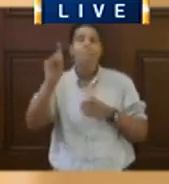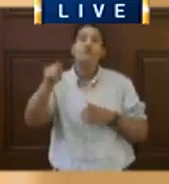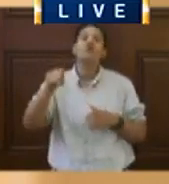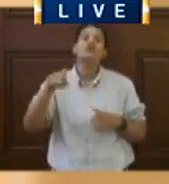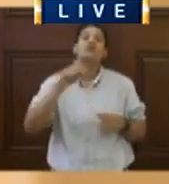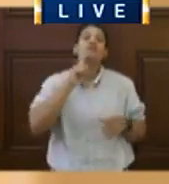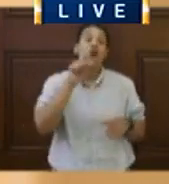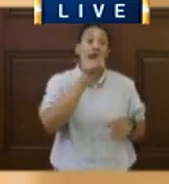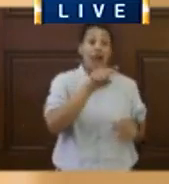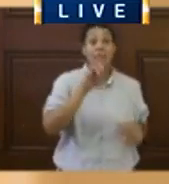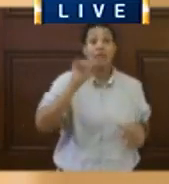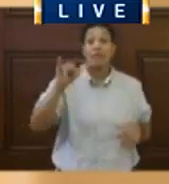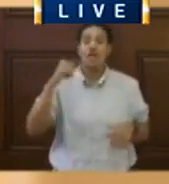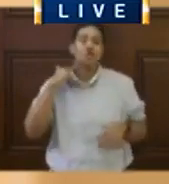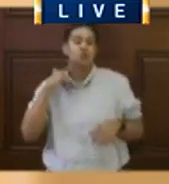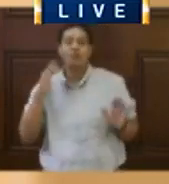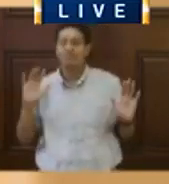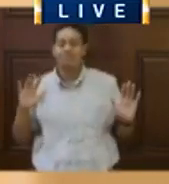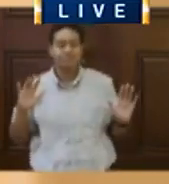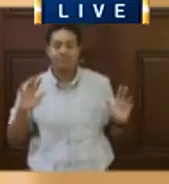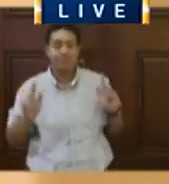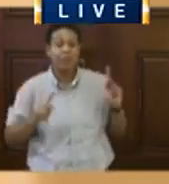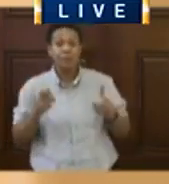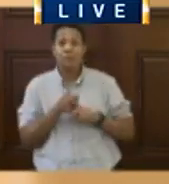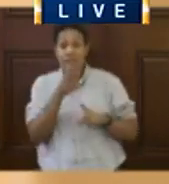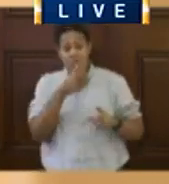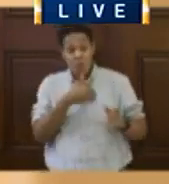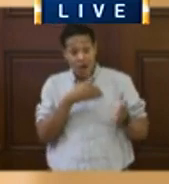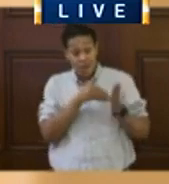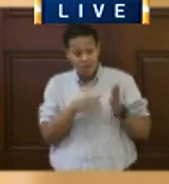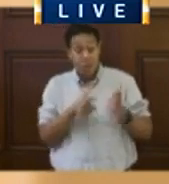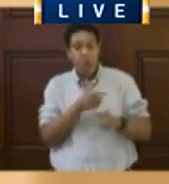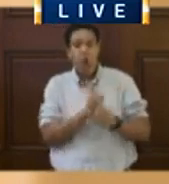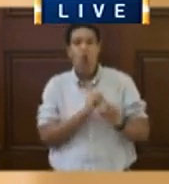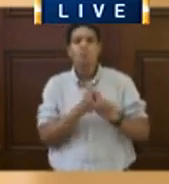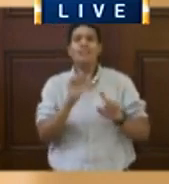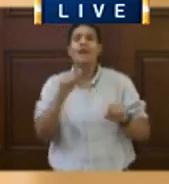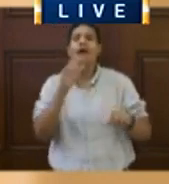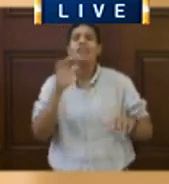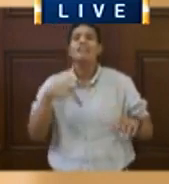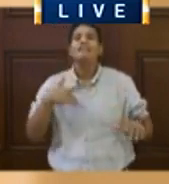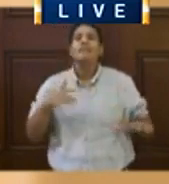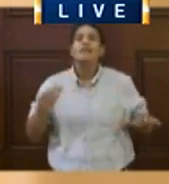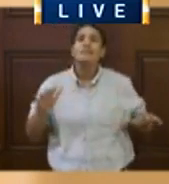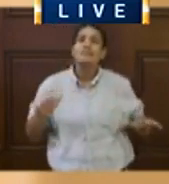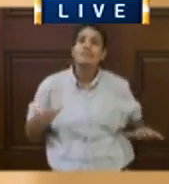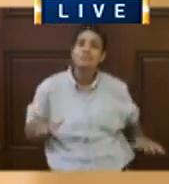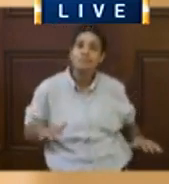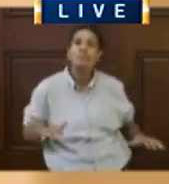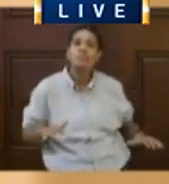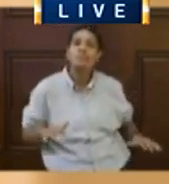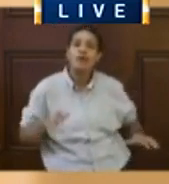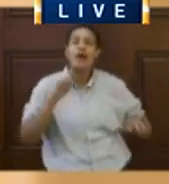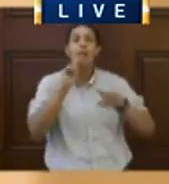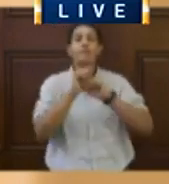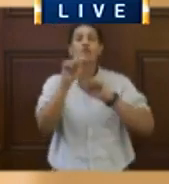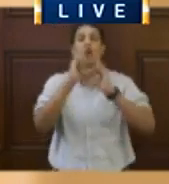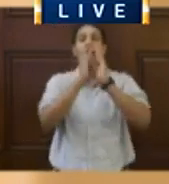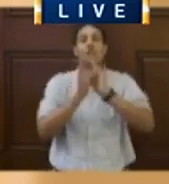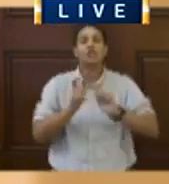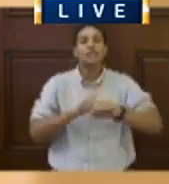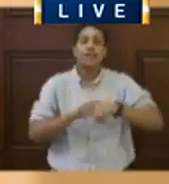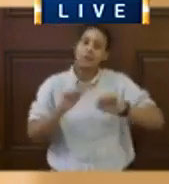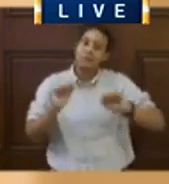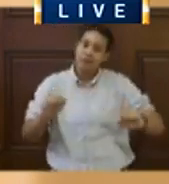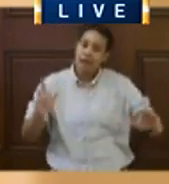June, persons who have student loans can get a breather and make sure that they can adjust to this period.